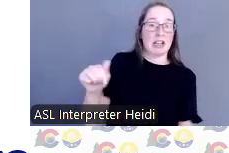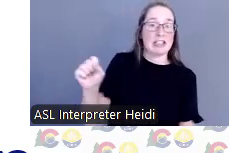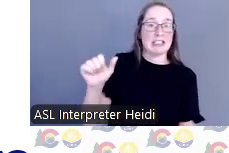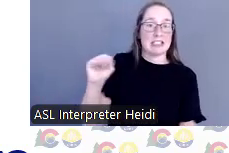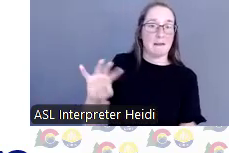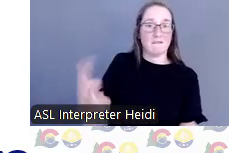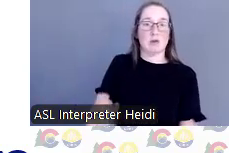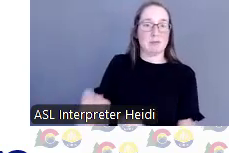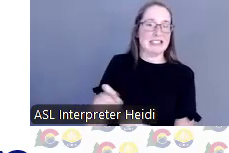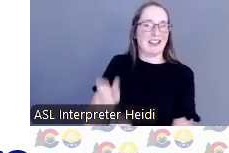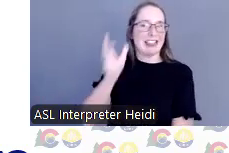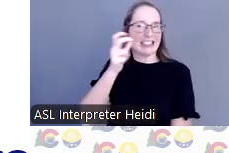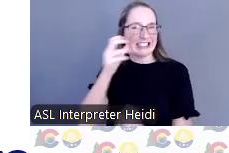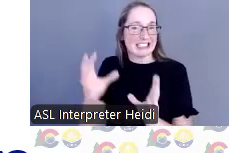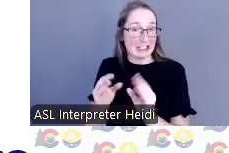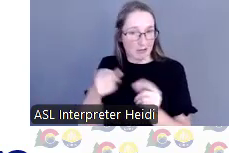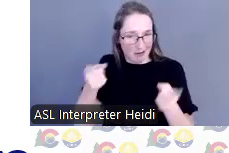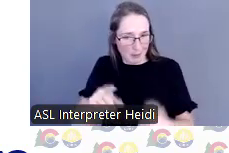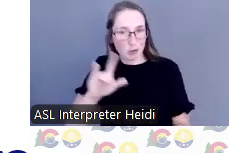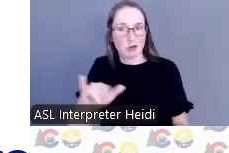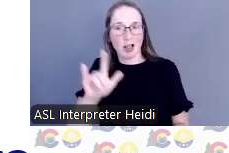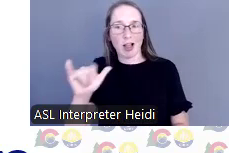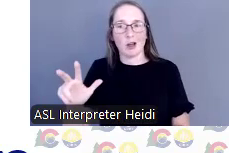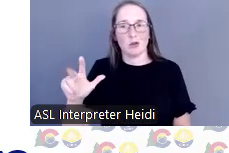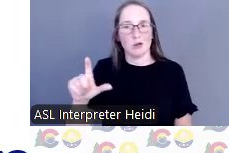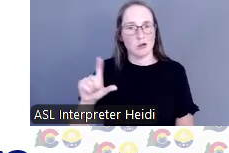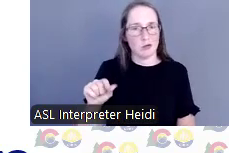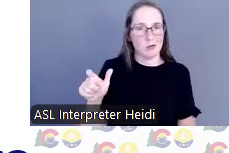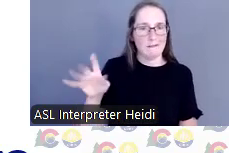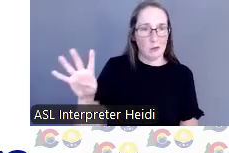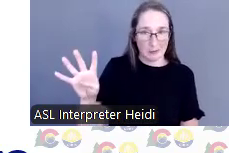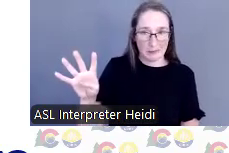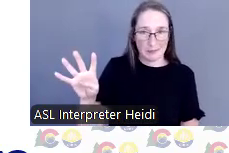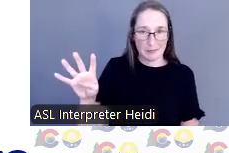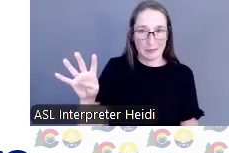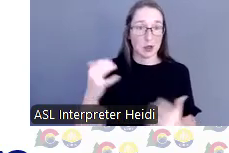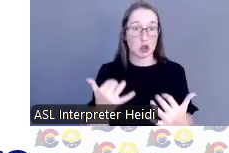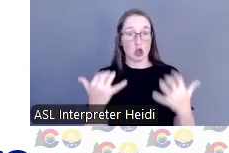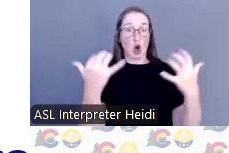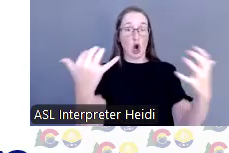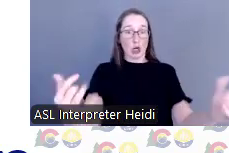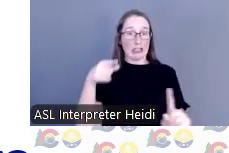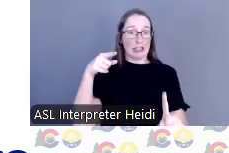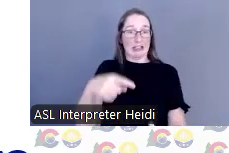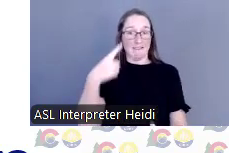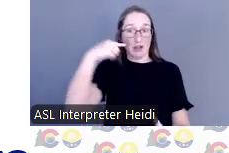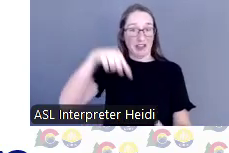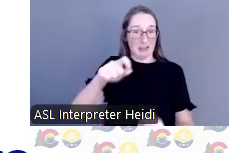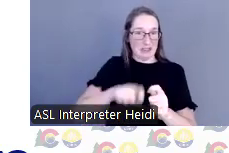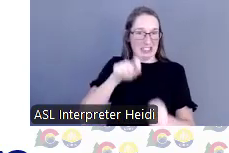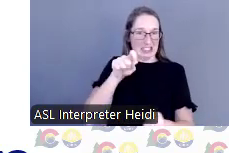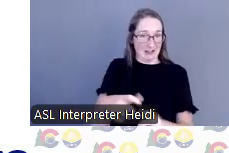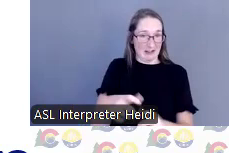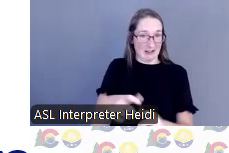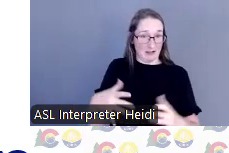listening session. This occurred on July 23rd of 2024. The target audience for this particular